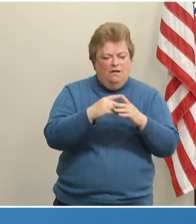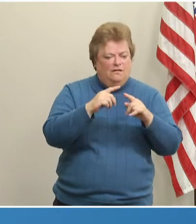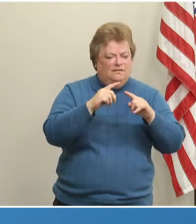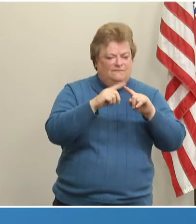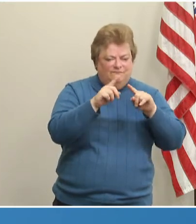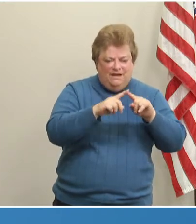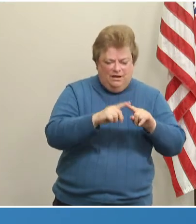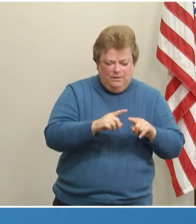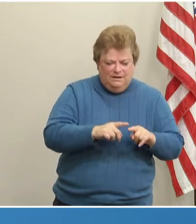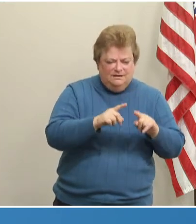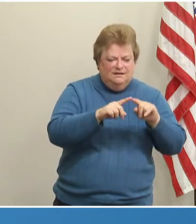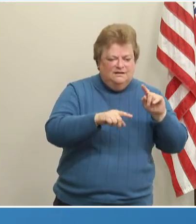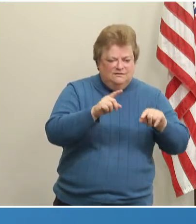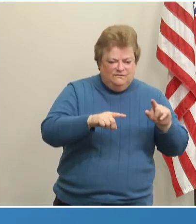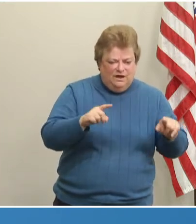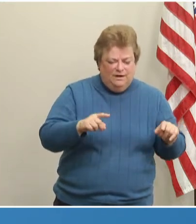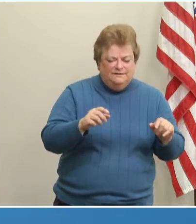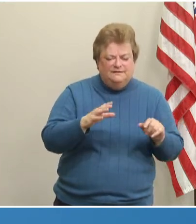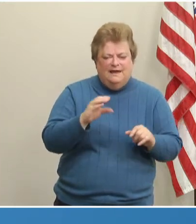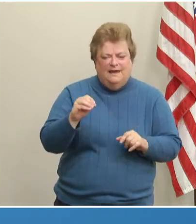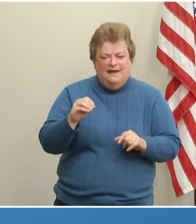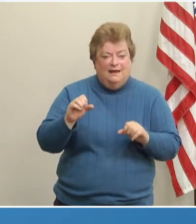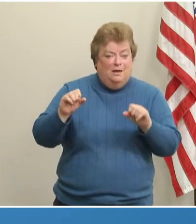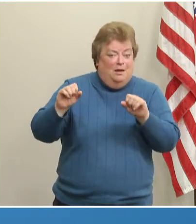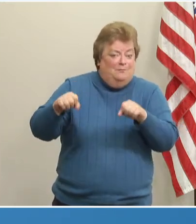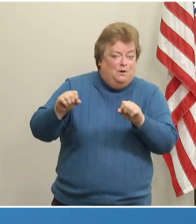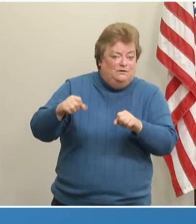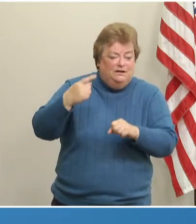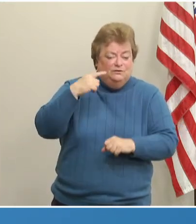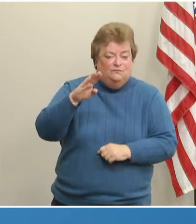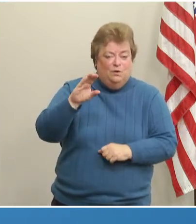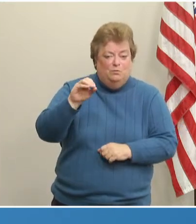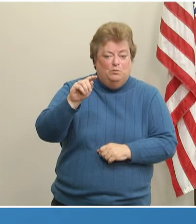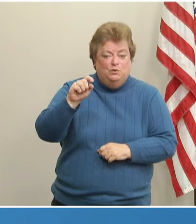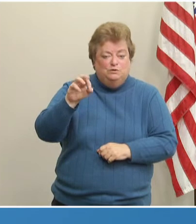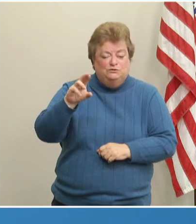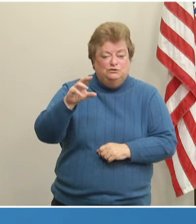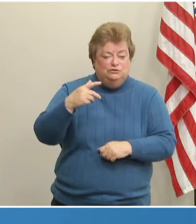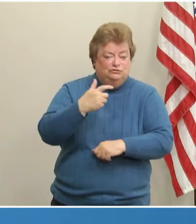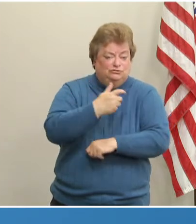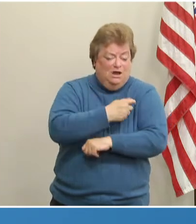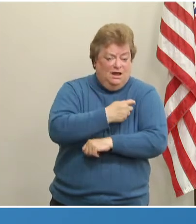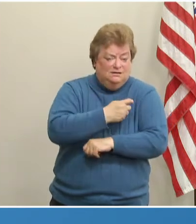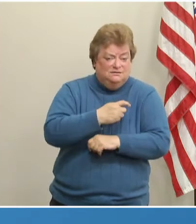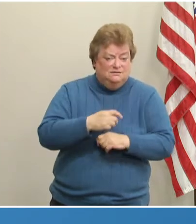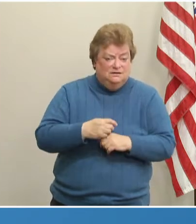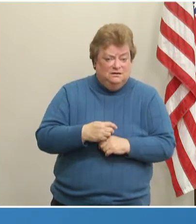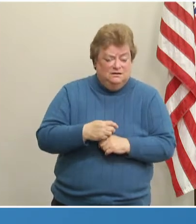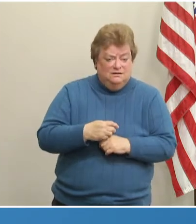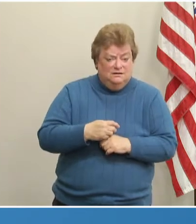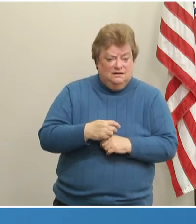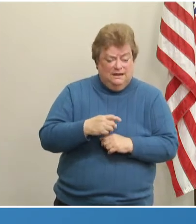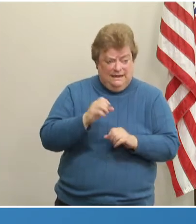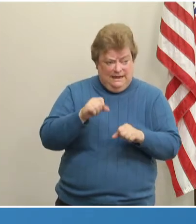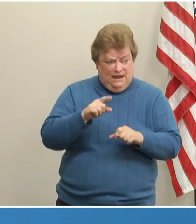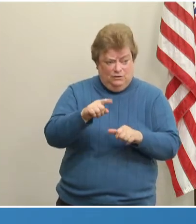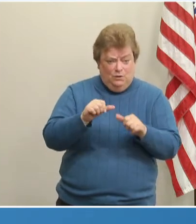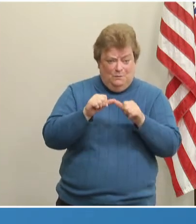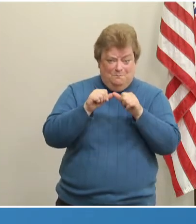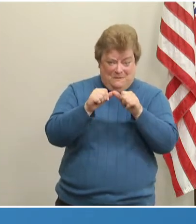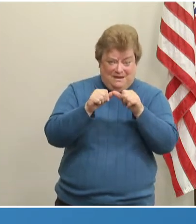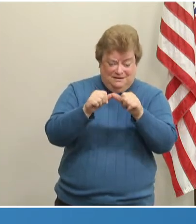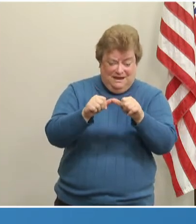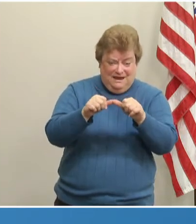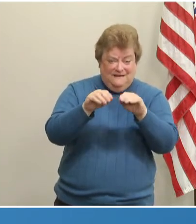for, booster shots, I guess you'd call them, down the line, do you anticipate that you'd be able to maintain that level